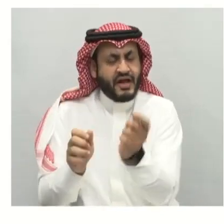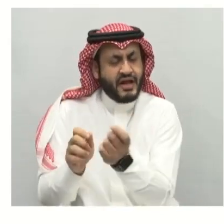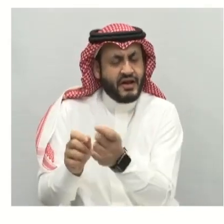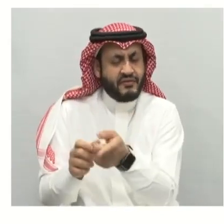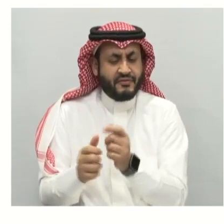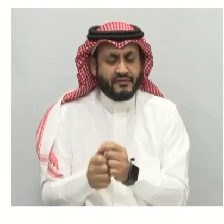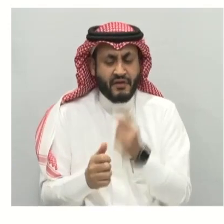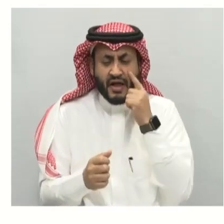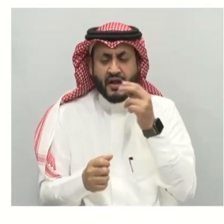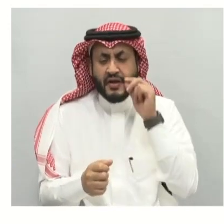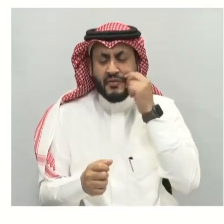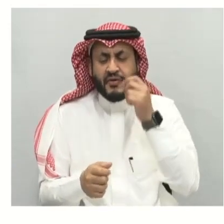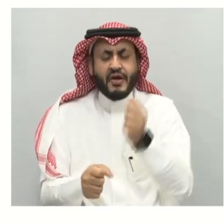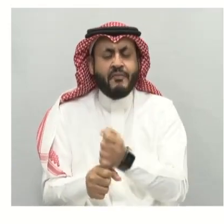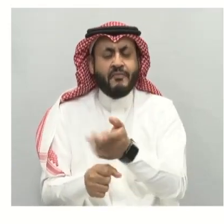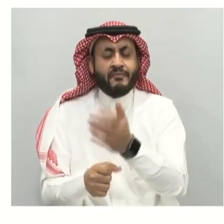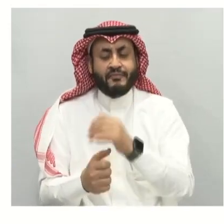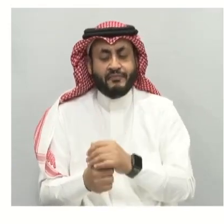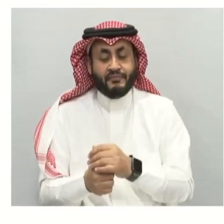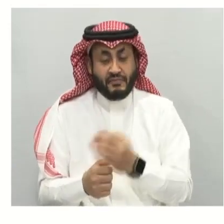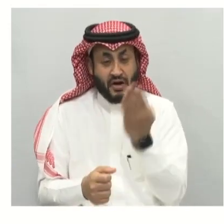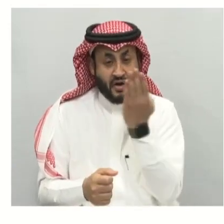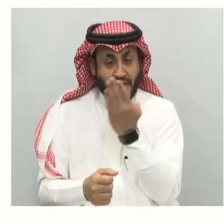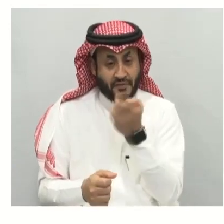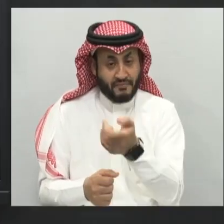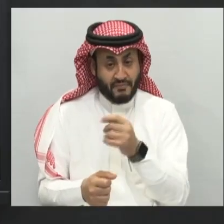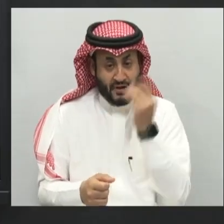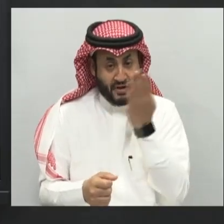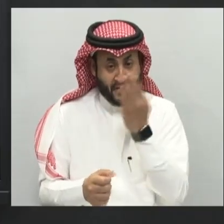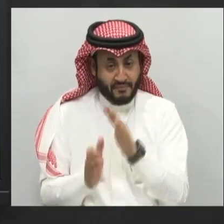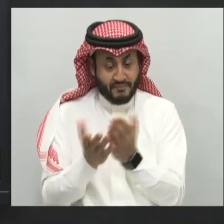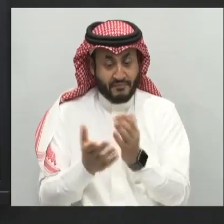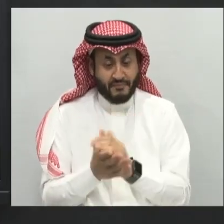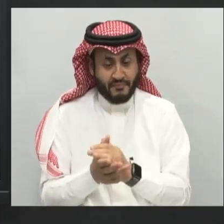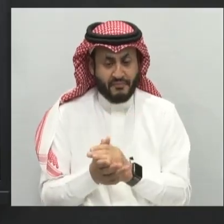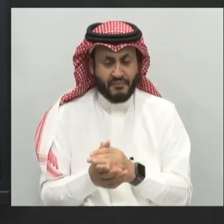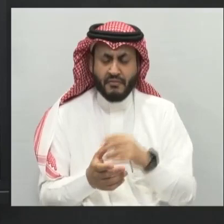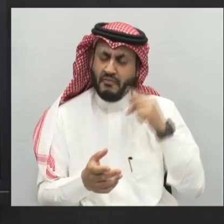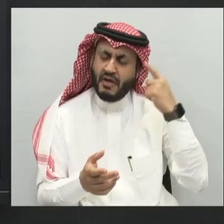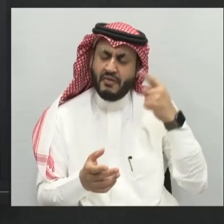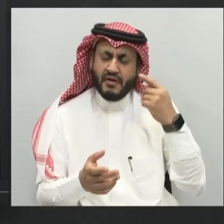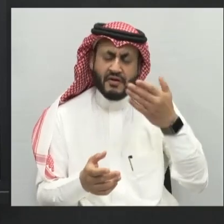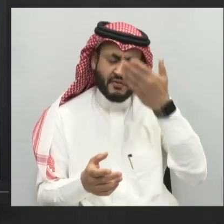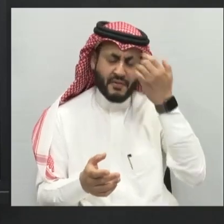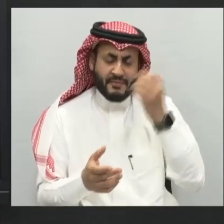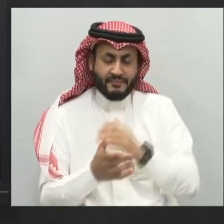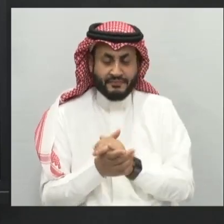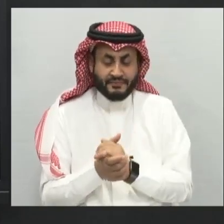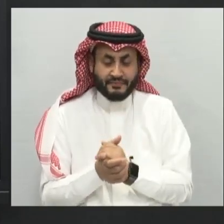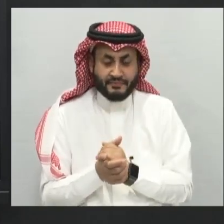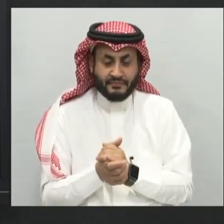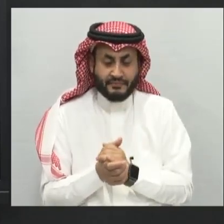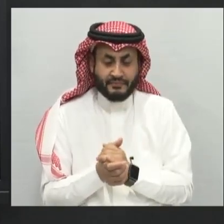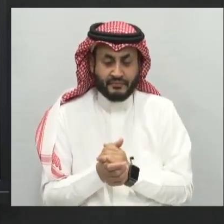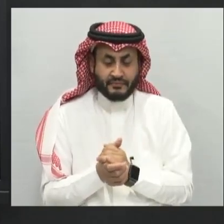this boy is doing? He's reading a book. Maybe this person is reminding himself or this girl is reminding herself